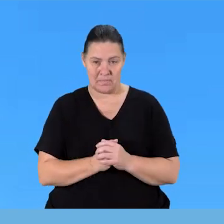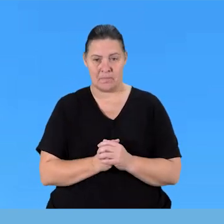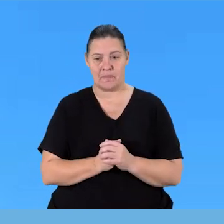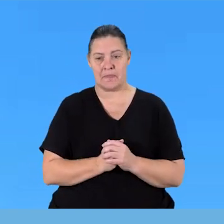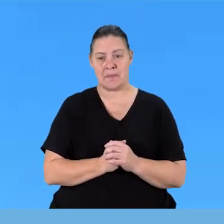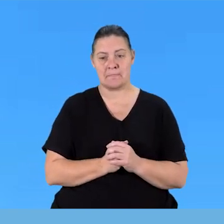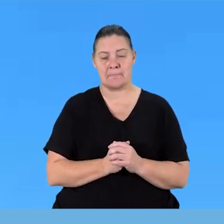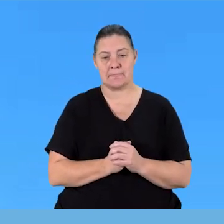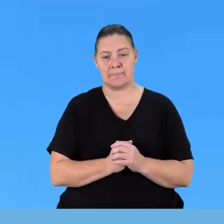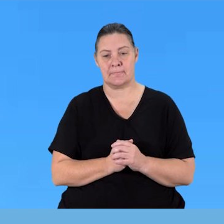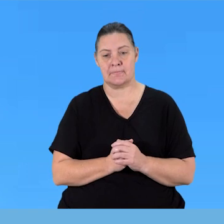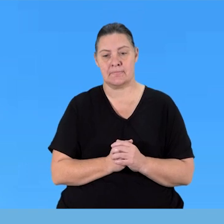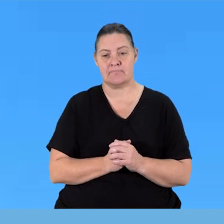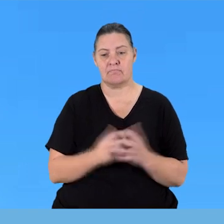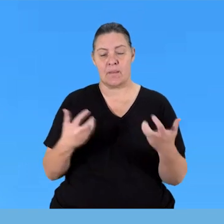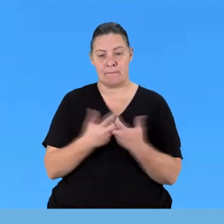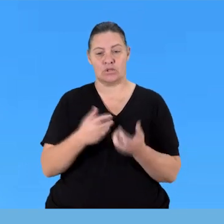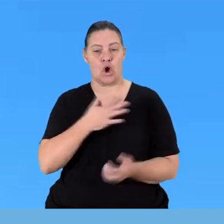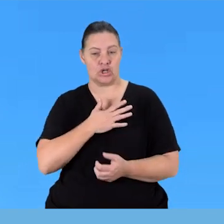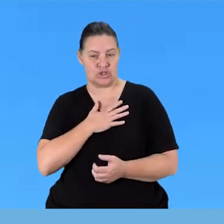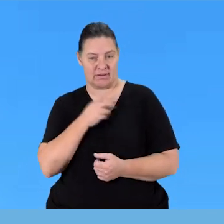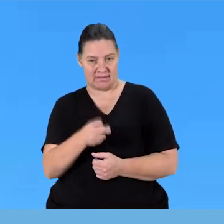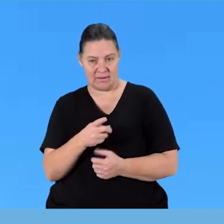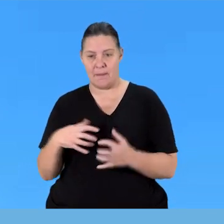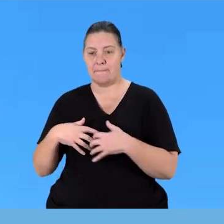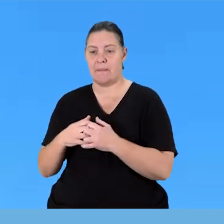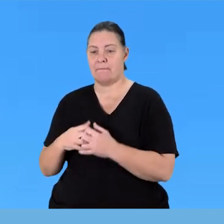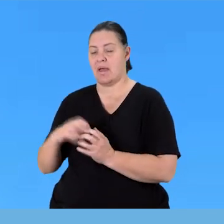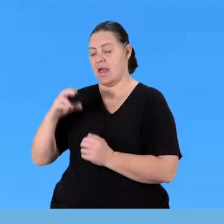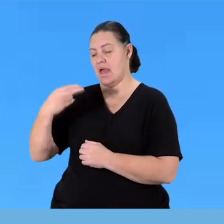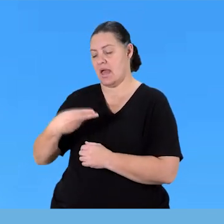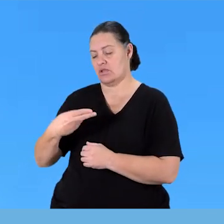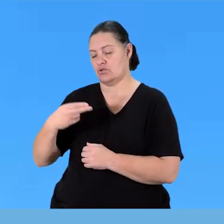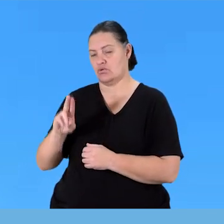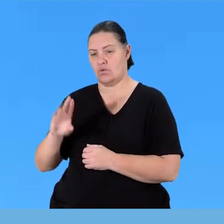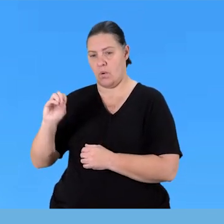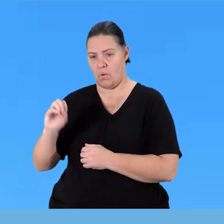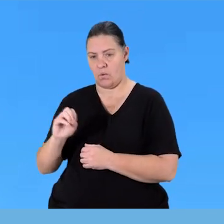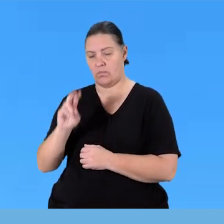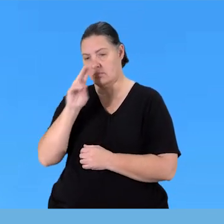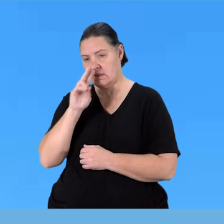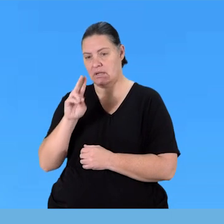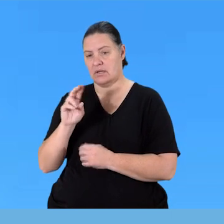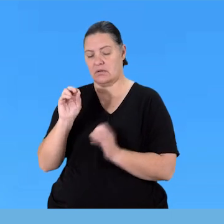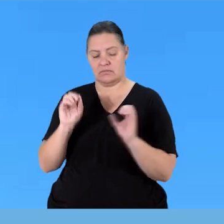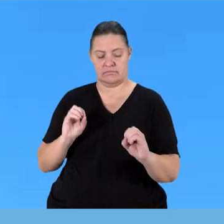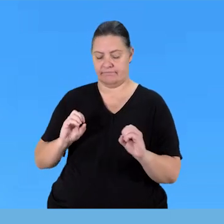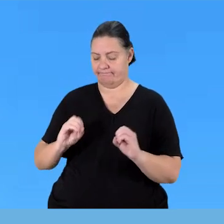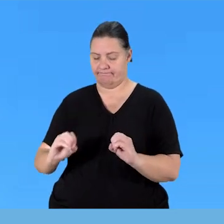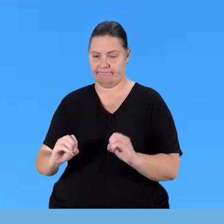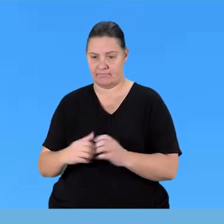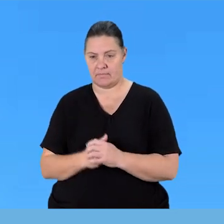And then it is going to bond with oxygen to form H2O, and this is going to be our two hydrogens